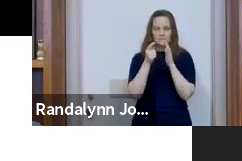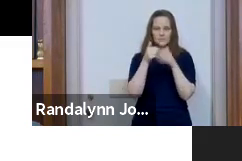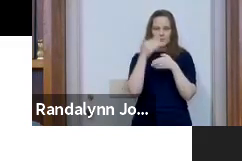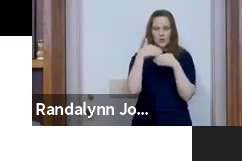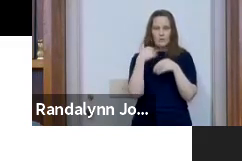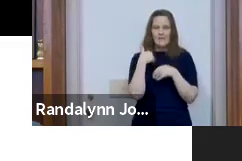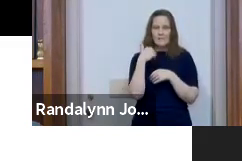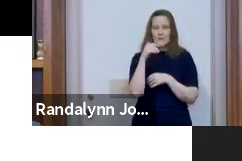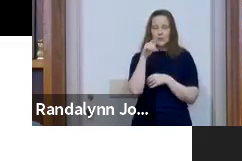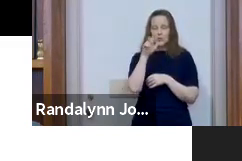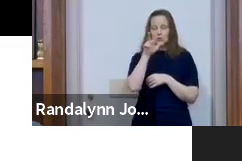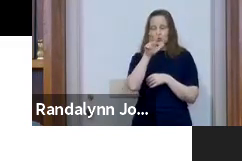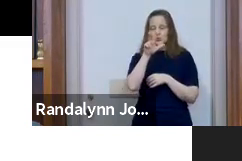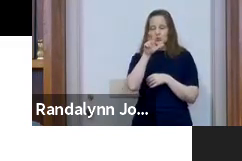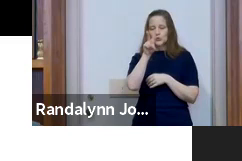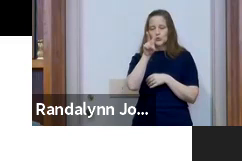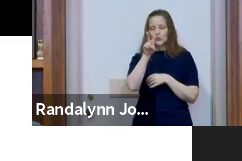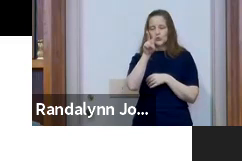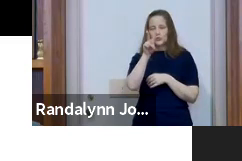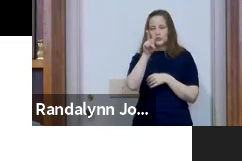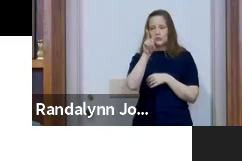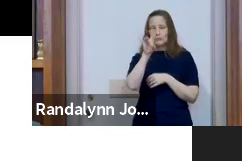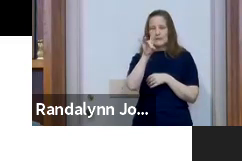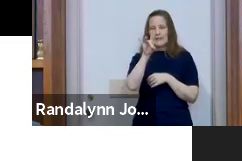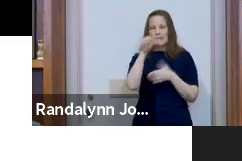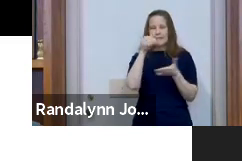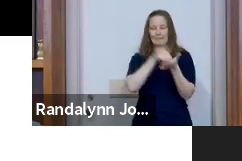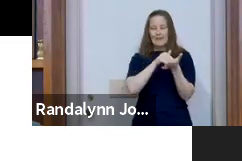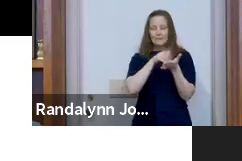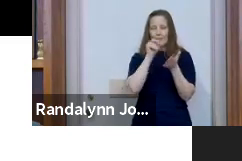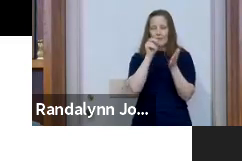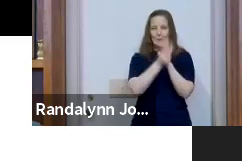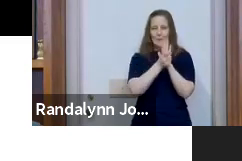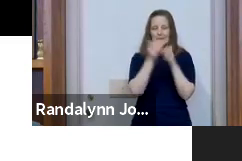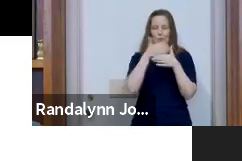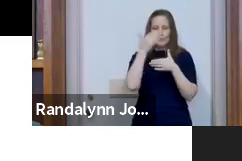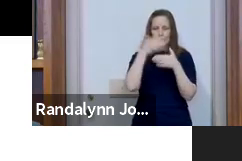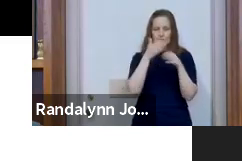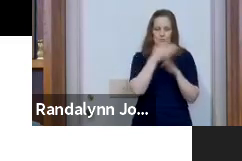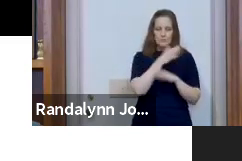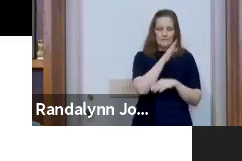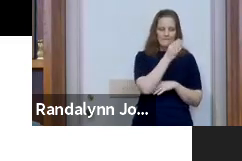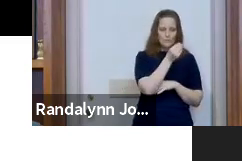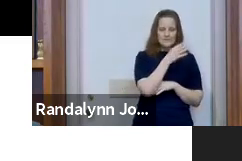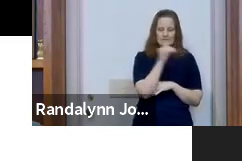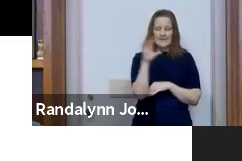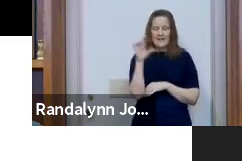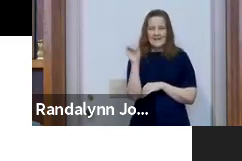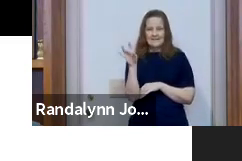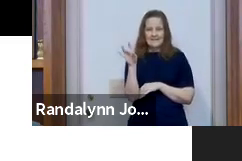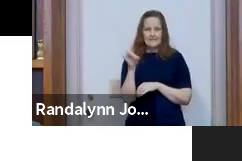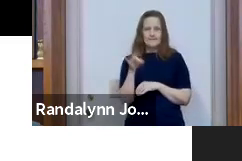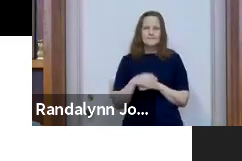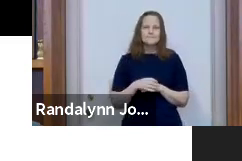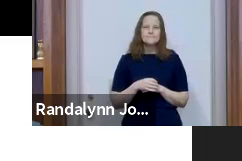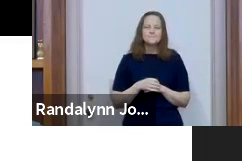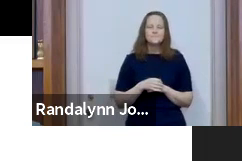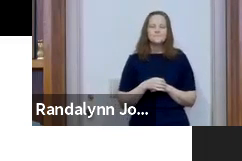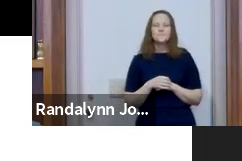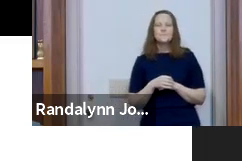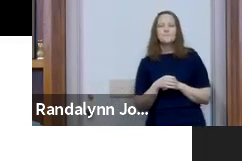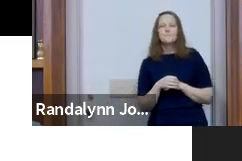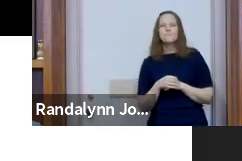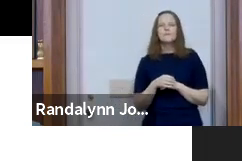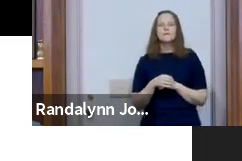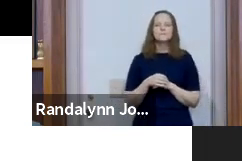about 28,000 30-minute windows between August the 14th and August the 18th. We'll have volunteers that will help, still